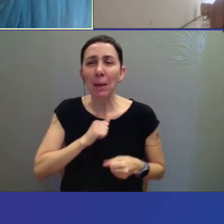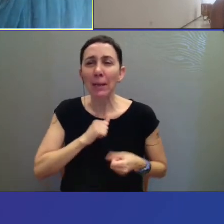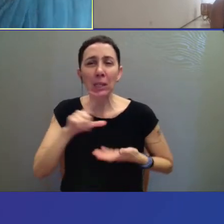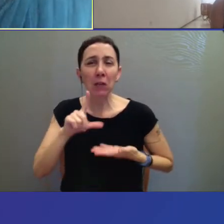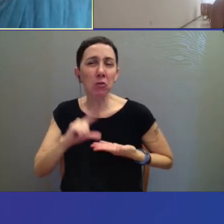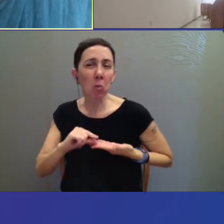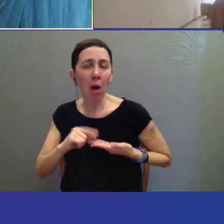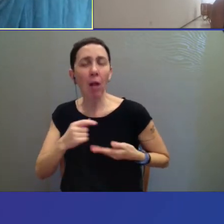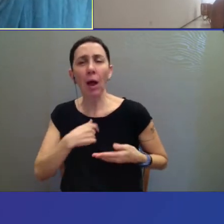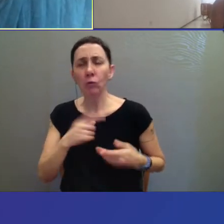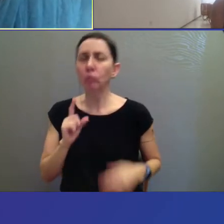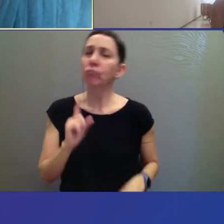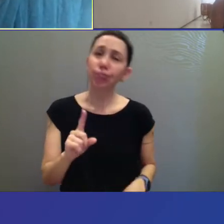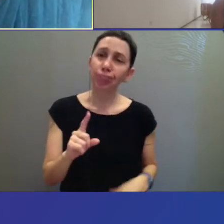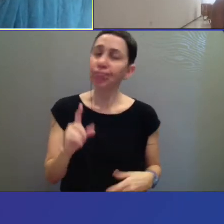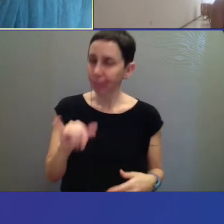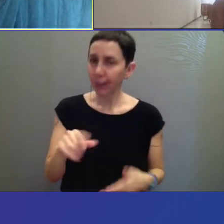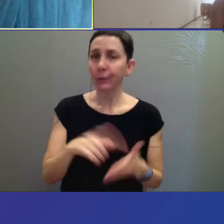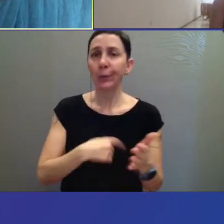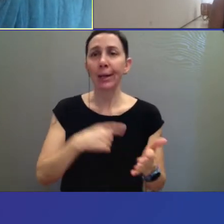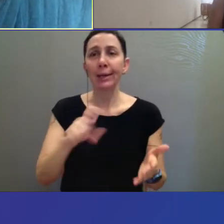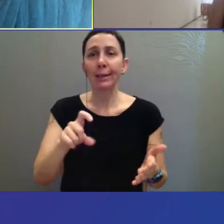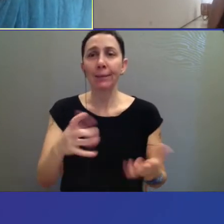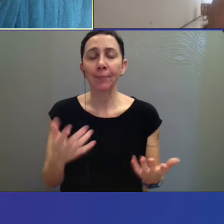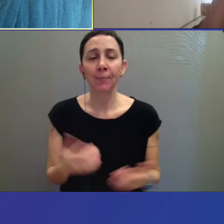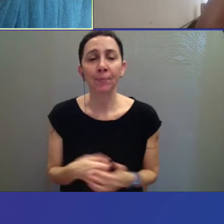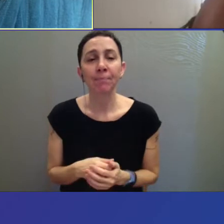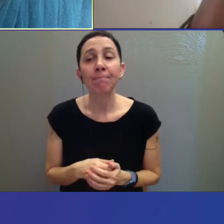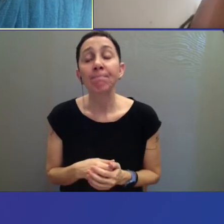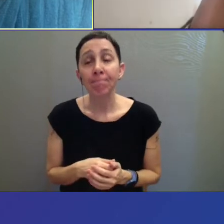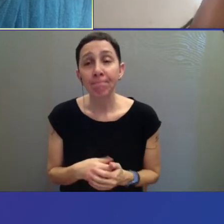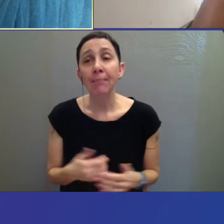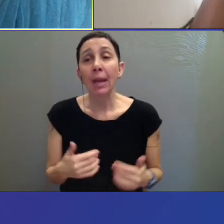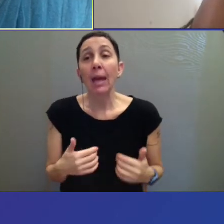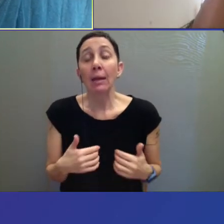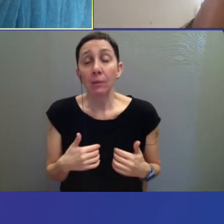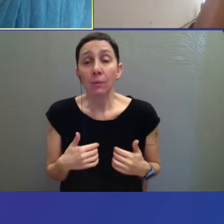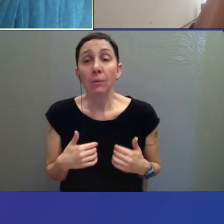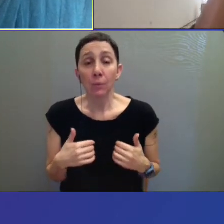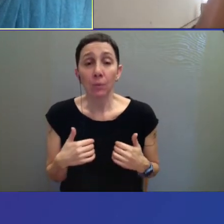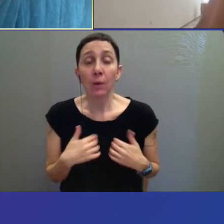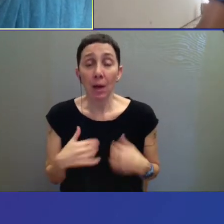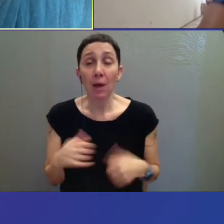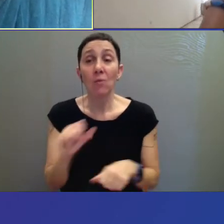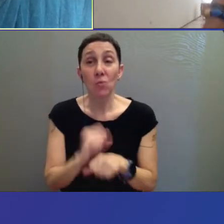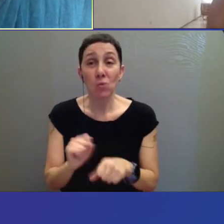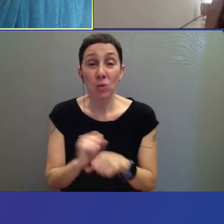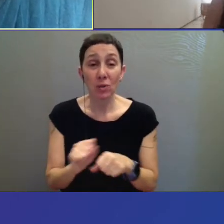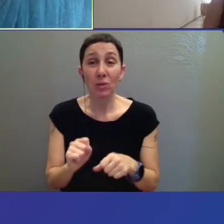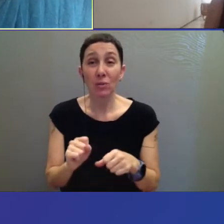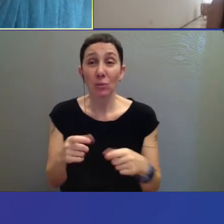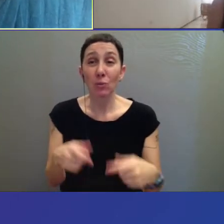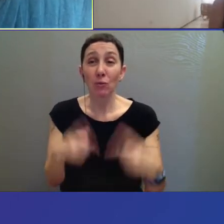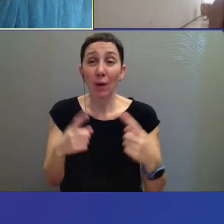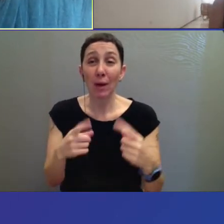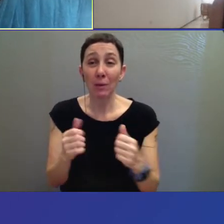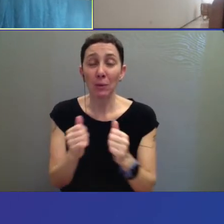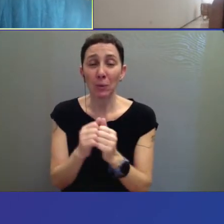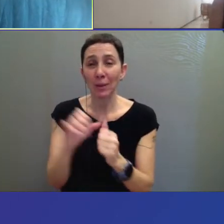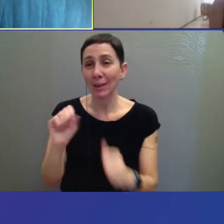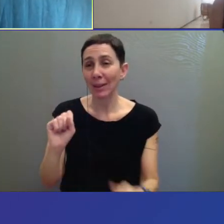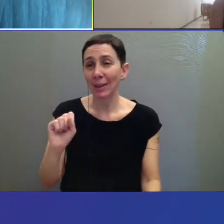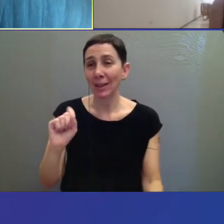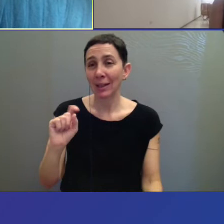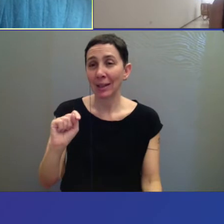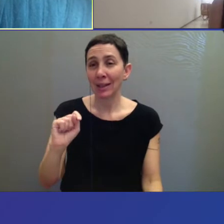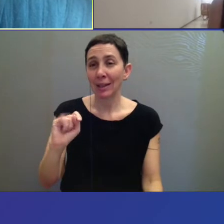I do think that there's a battle to fight with the, I'm going to say, stigma around